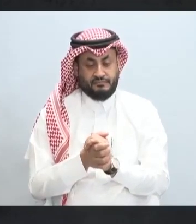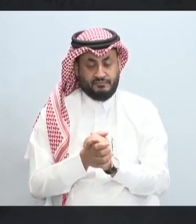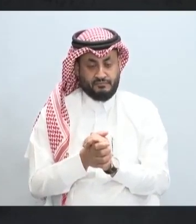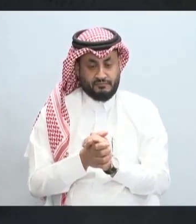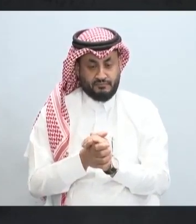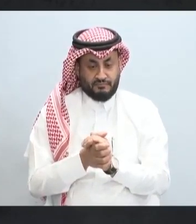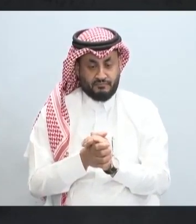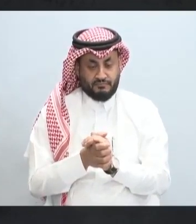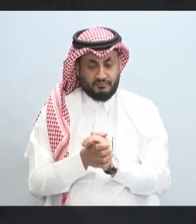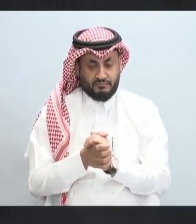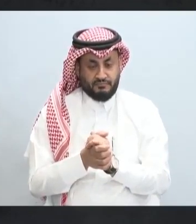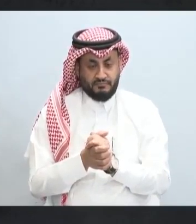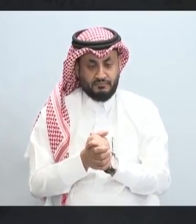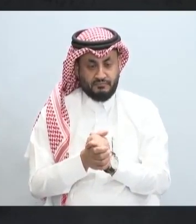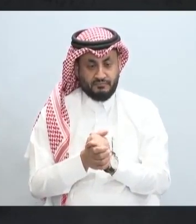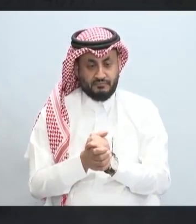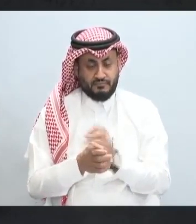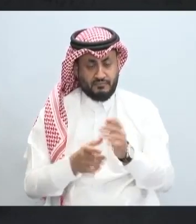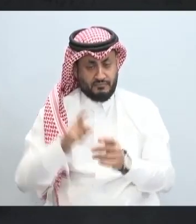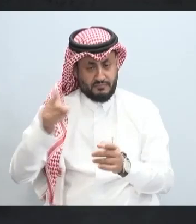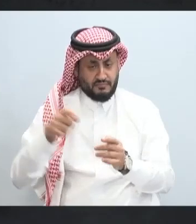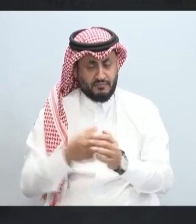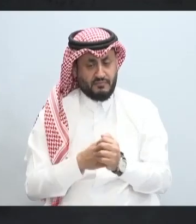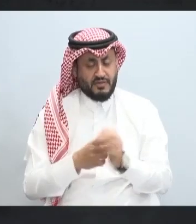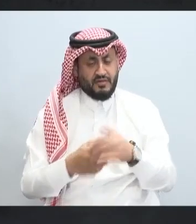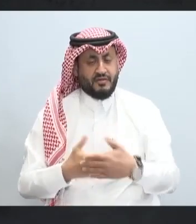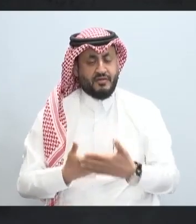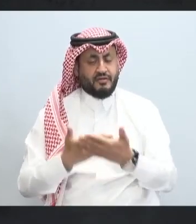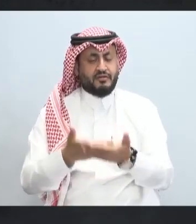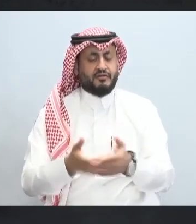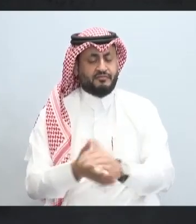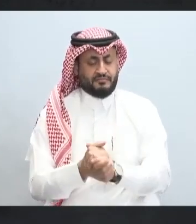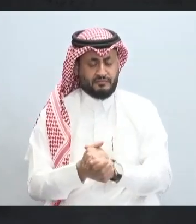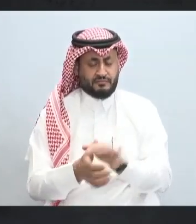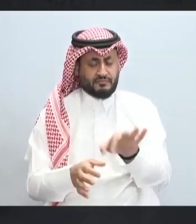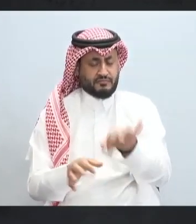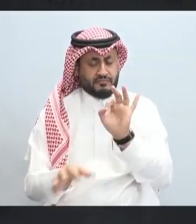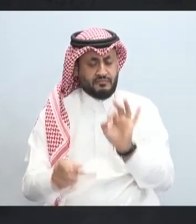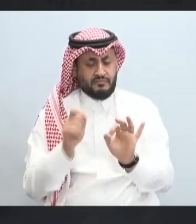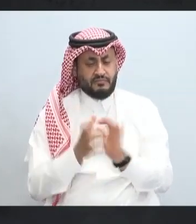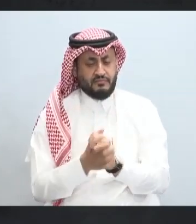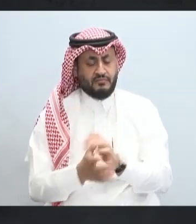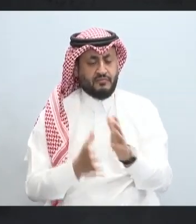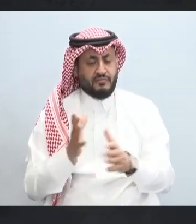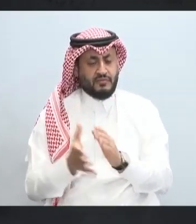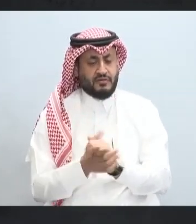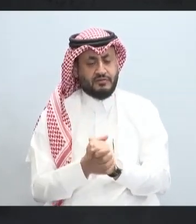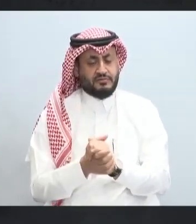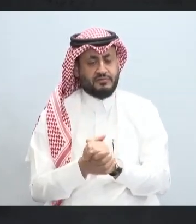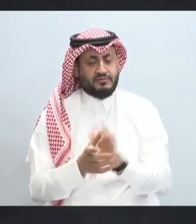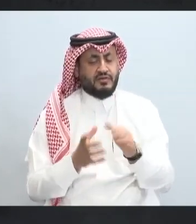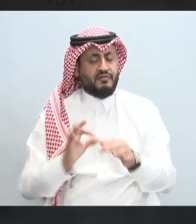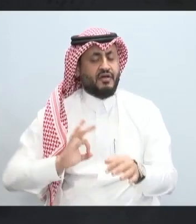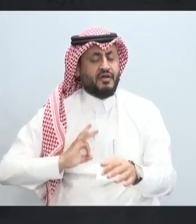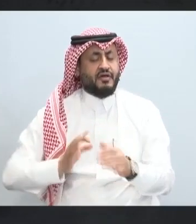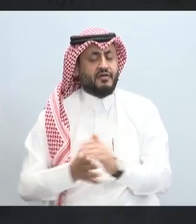and you can use this question just to help you deciding and choosing about the things